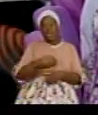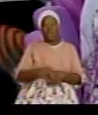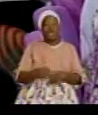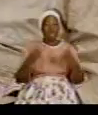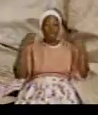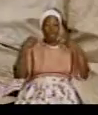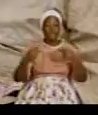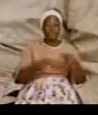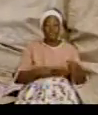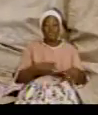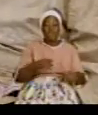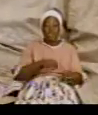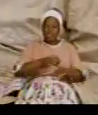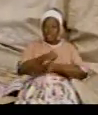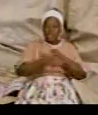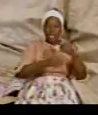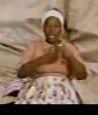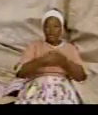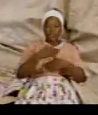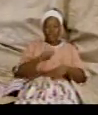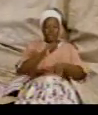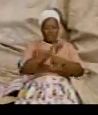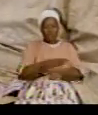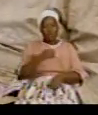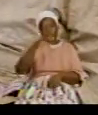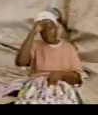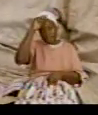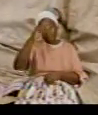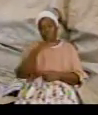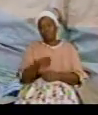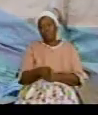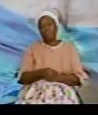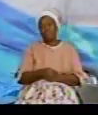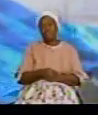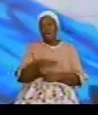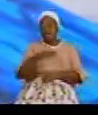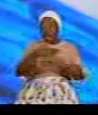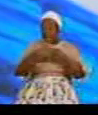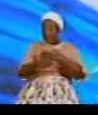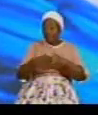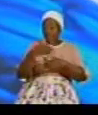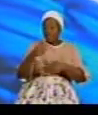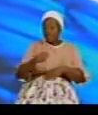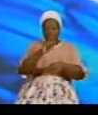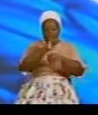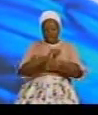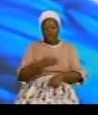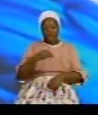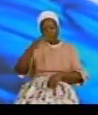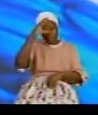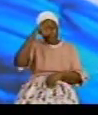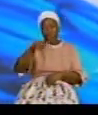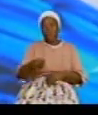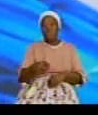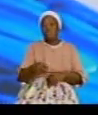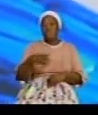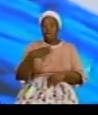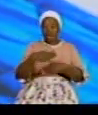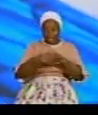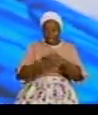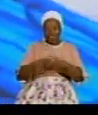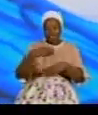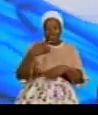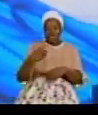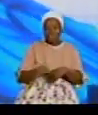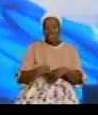after the tradition of men. After the tradition of men. After